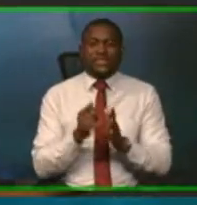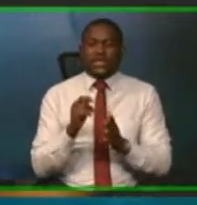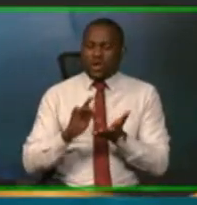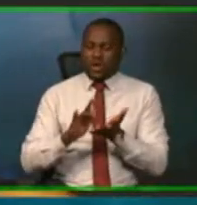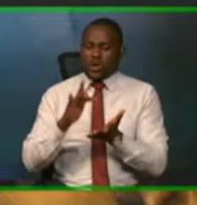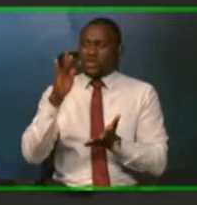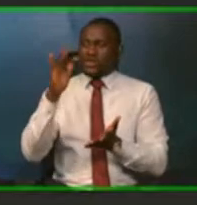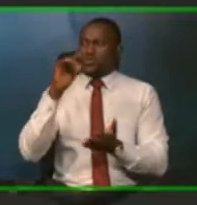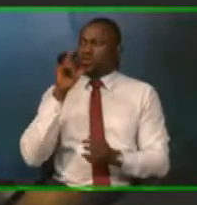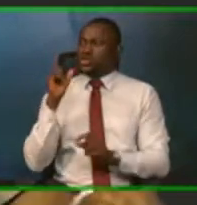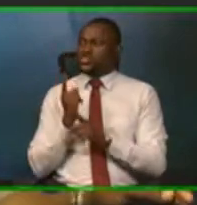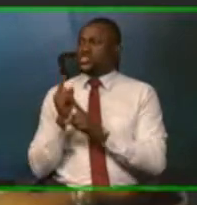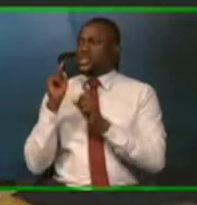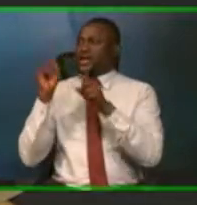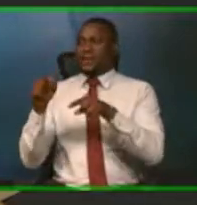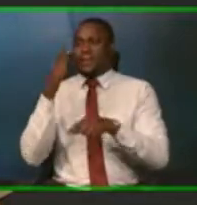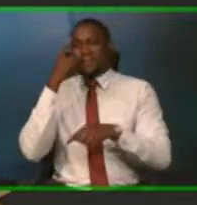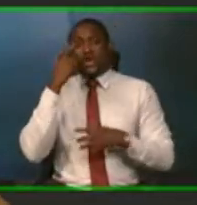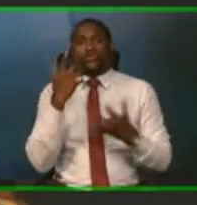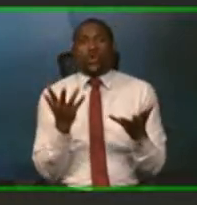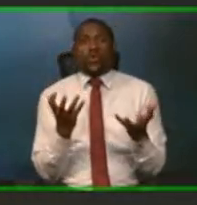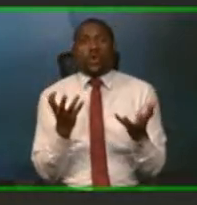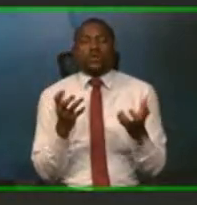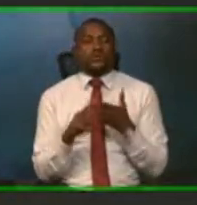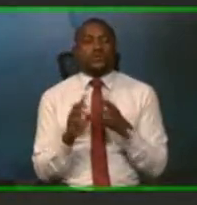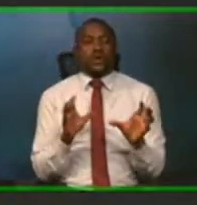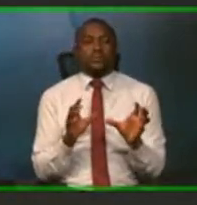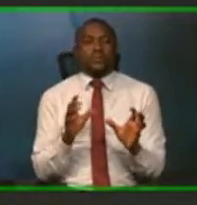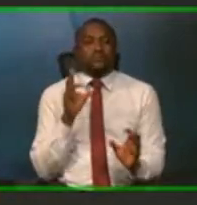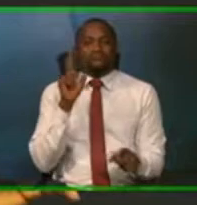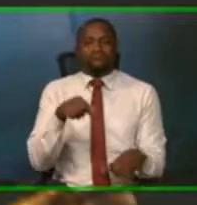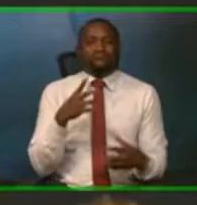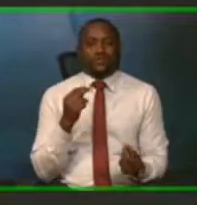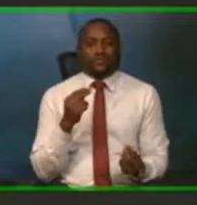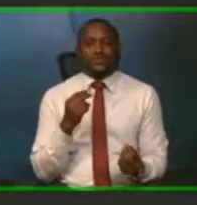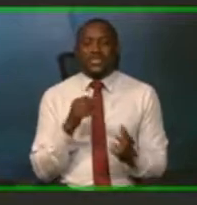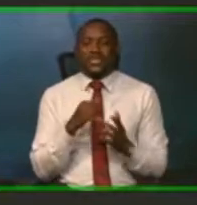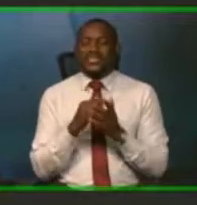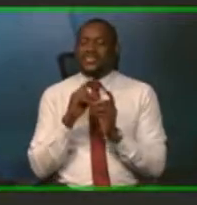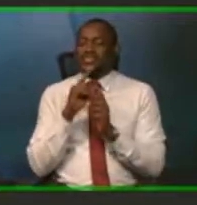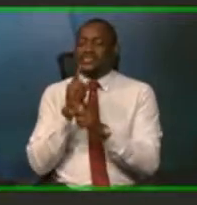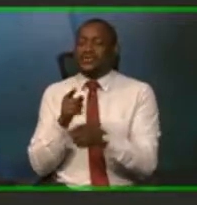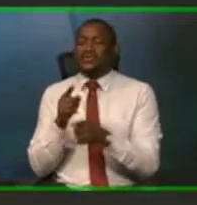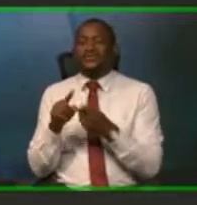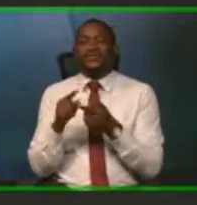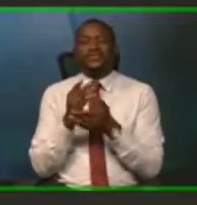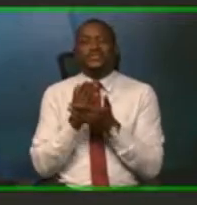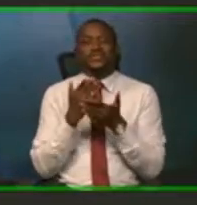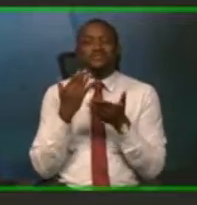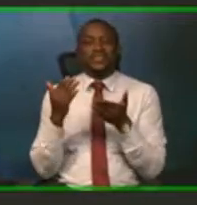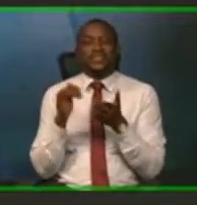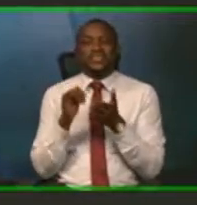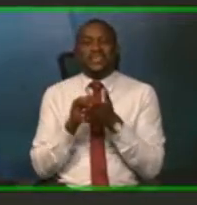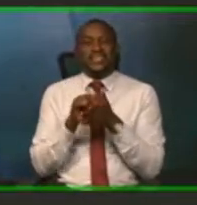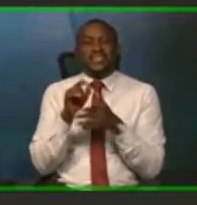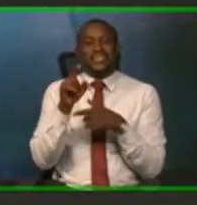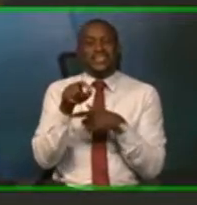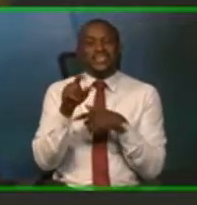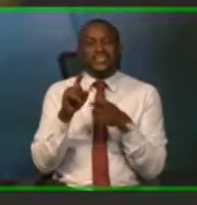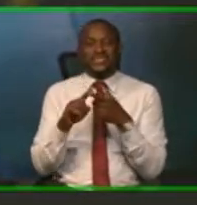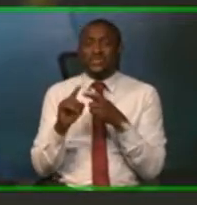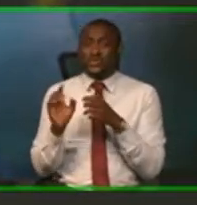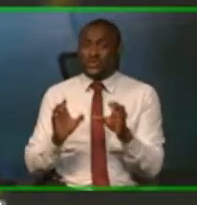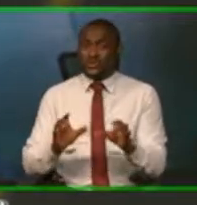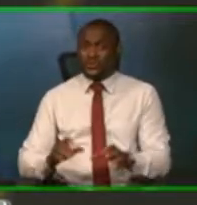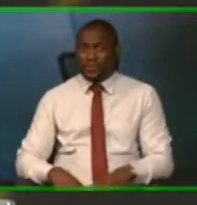just come because you desire it to come. It responds to certain things that you need to do.